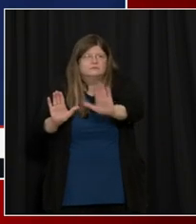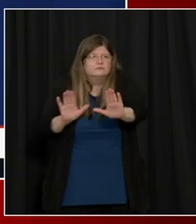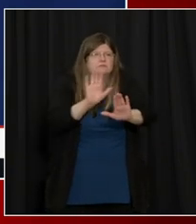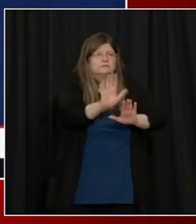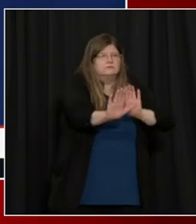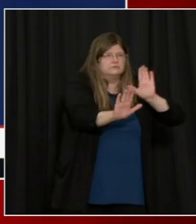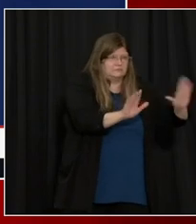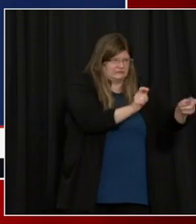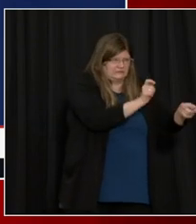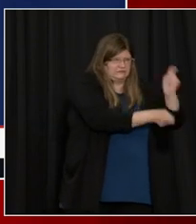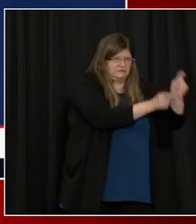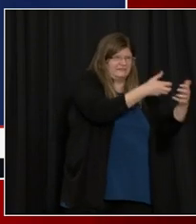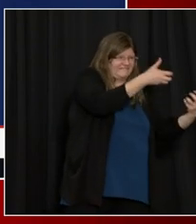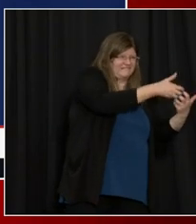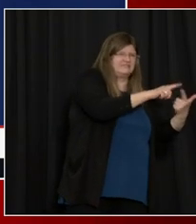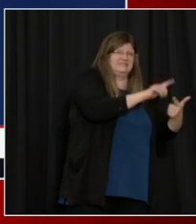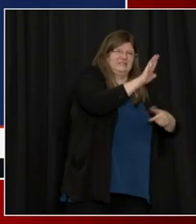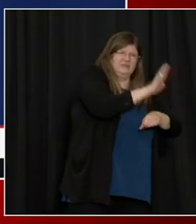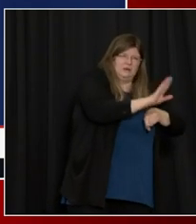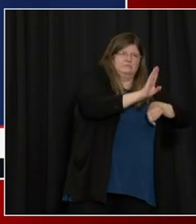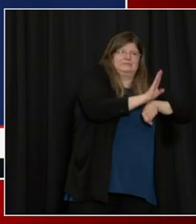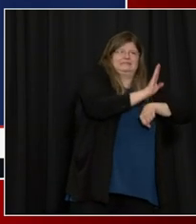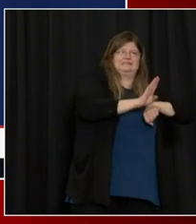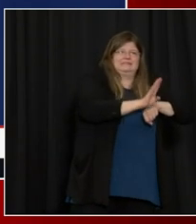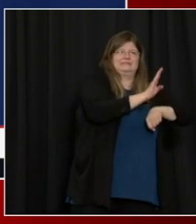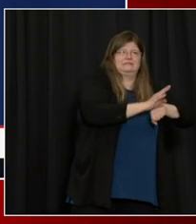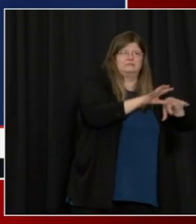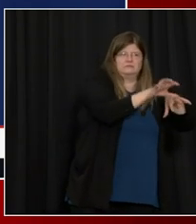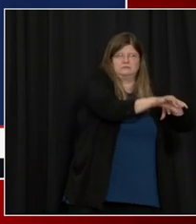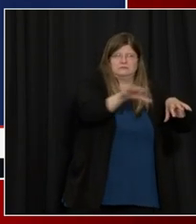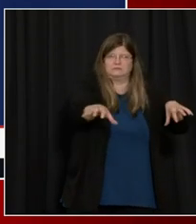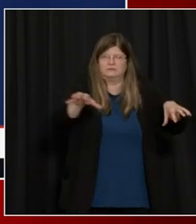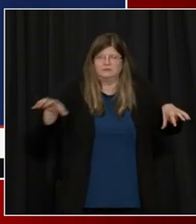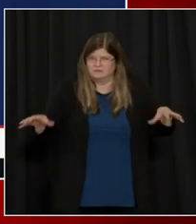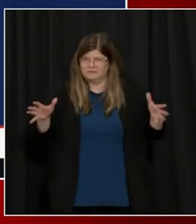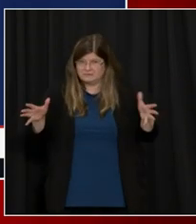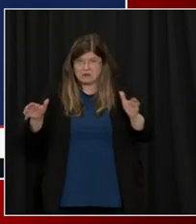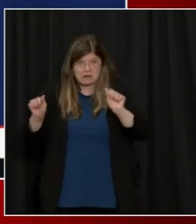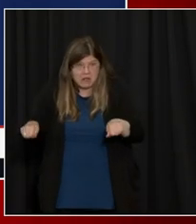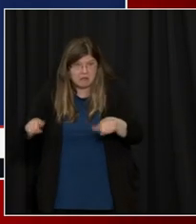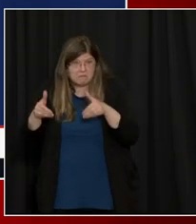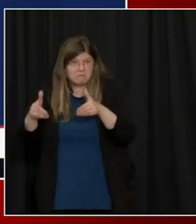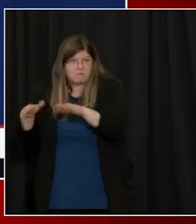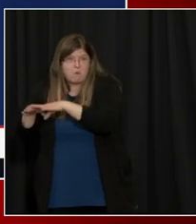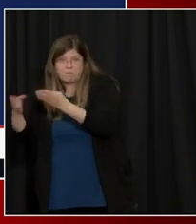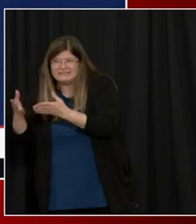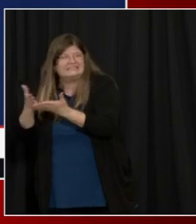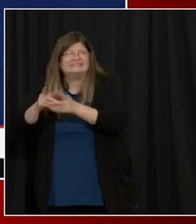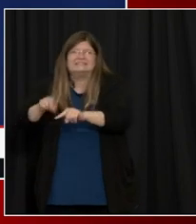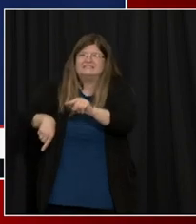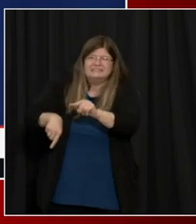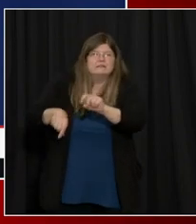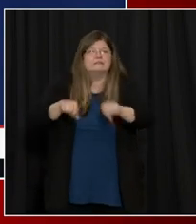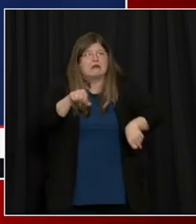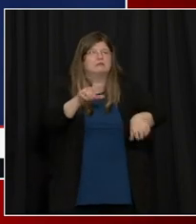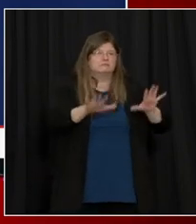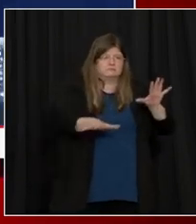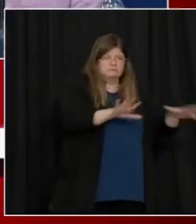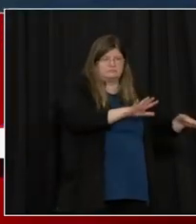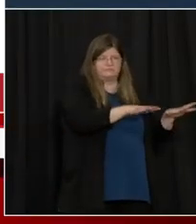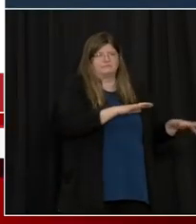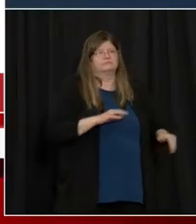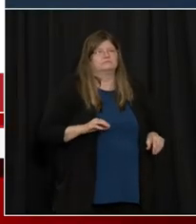report and her phasing for reopening. So when we talk to some property owners and office